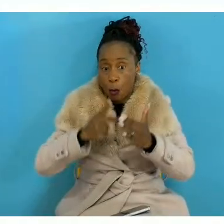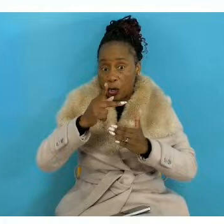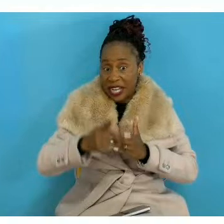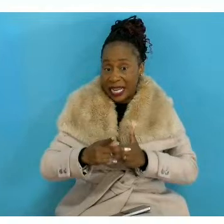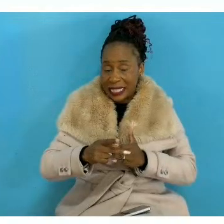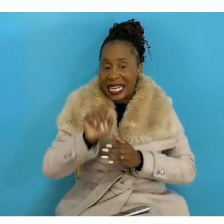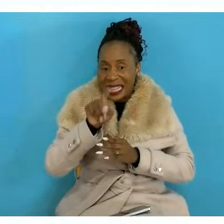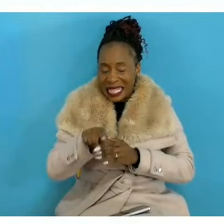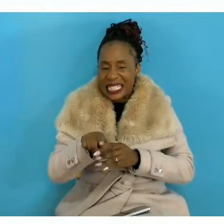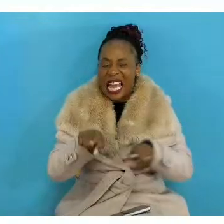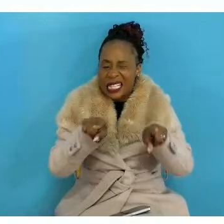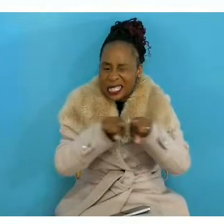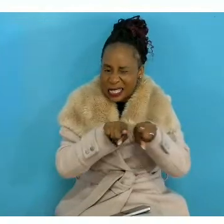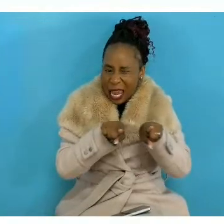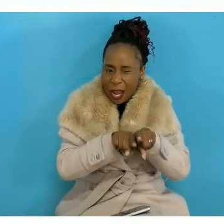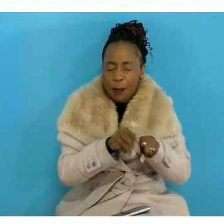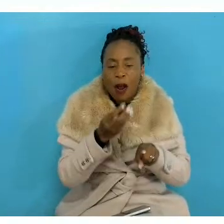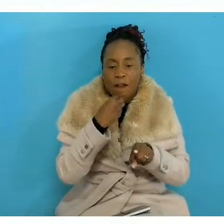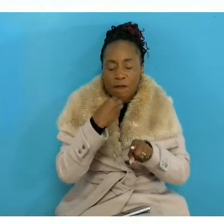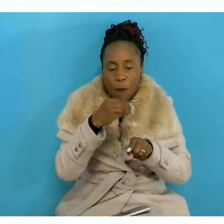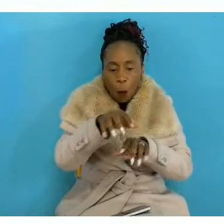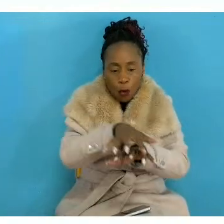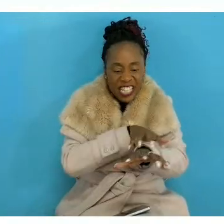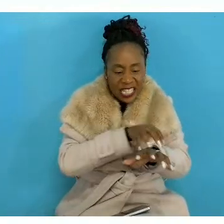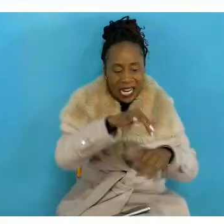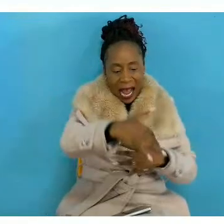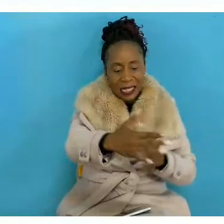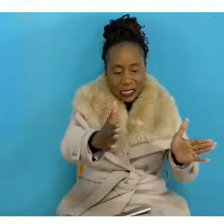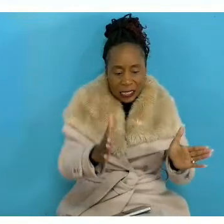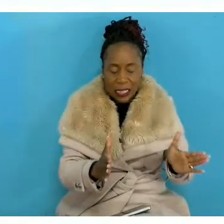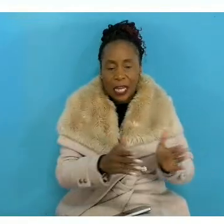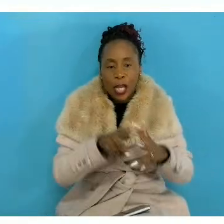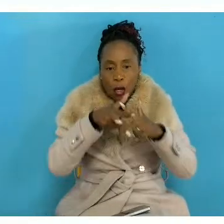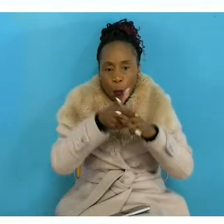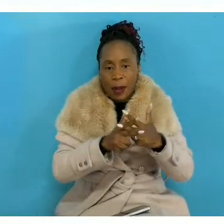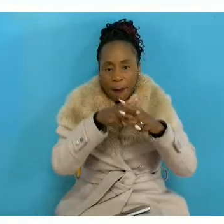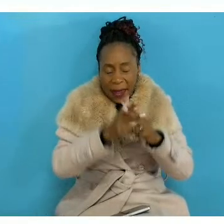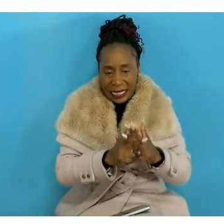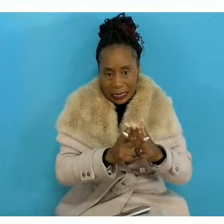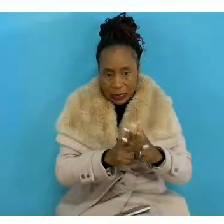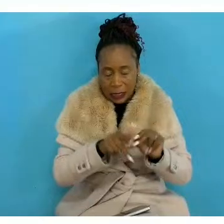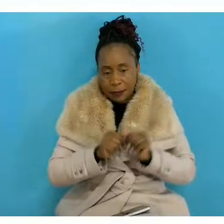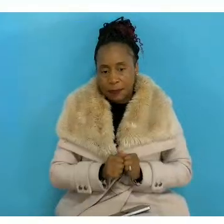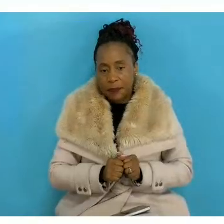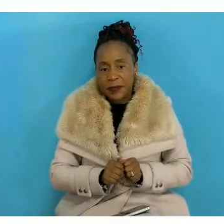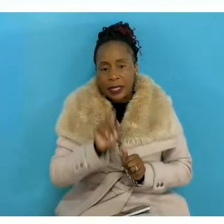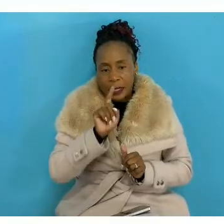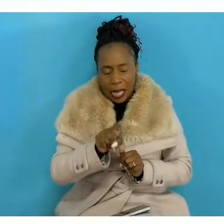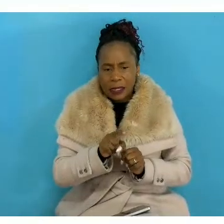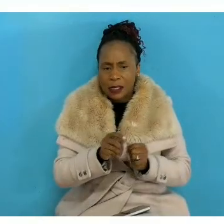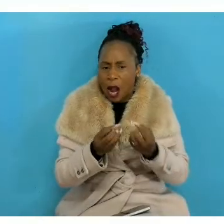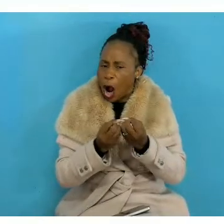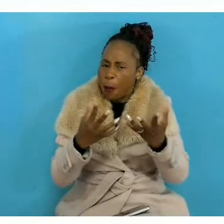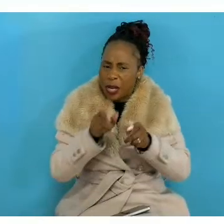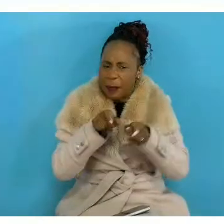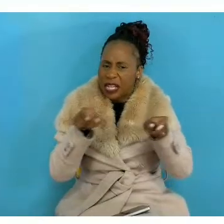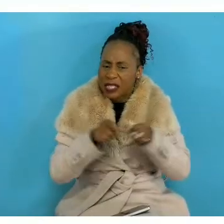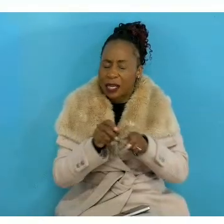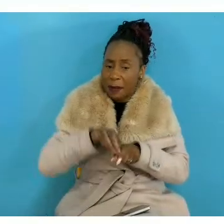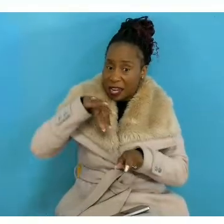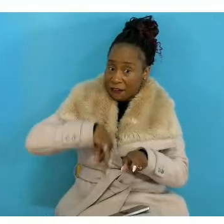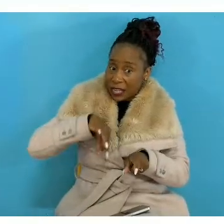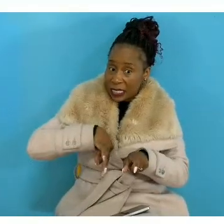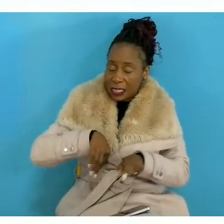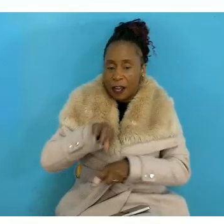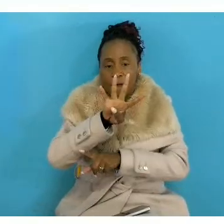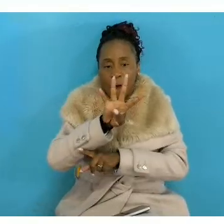for the same food garden equipment tools that has benefited 40 people, and it